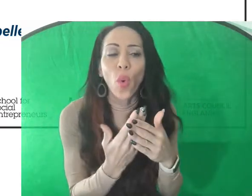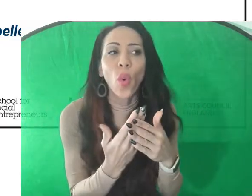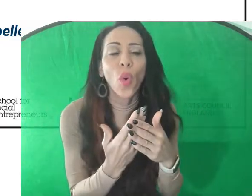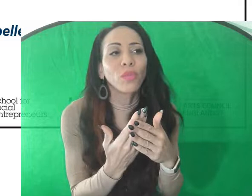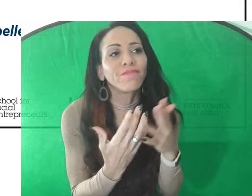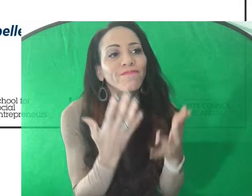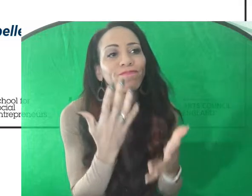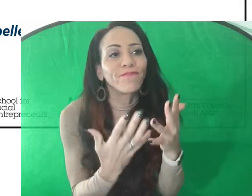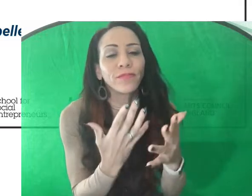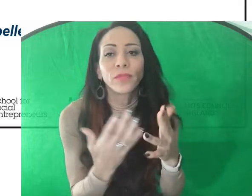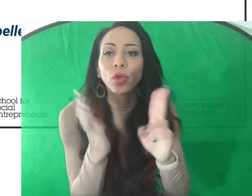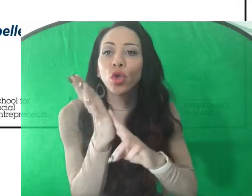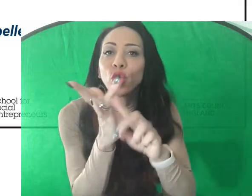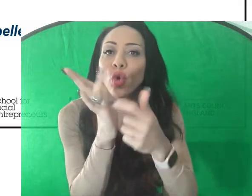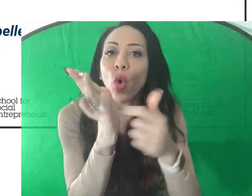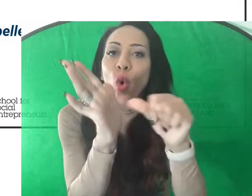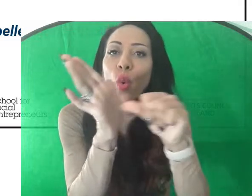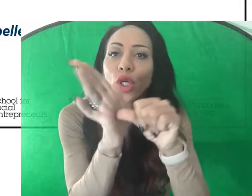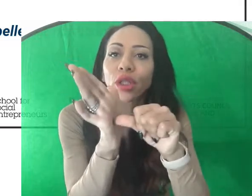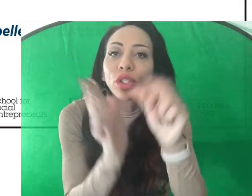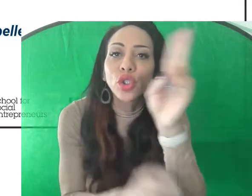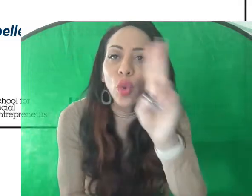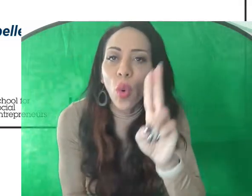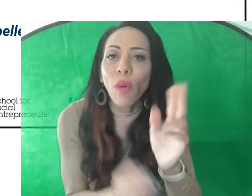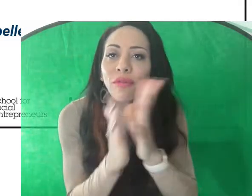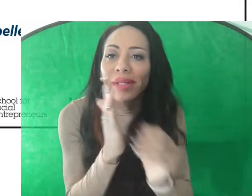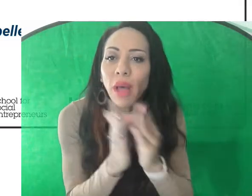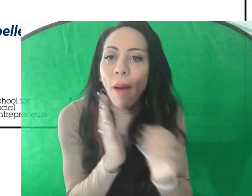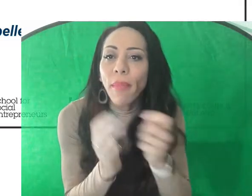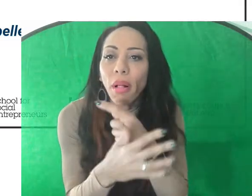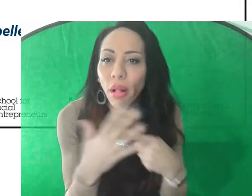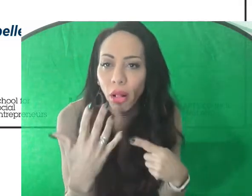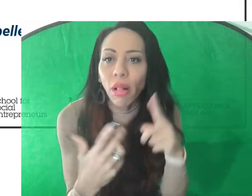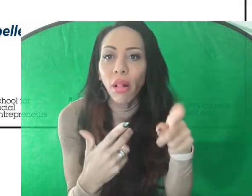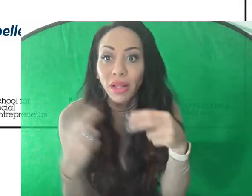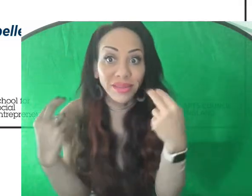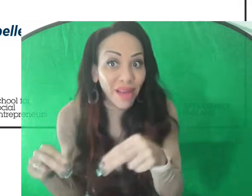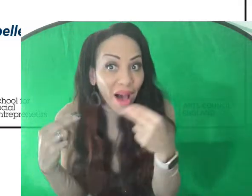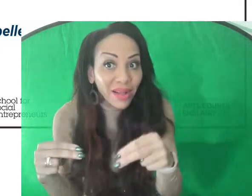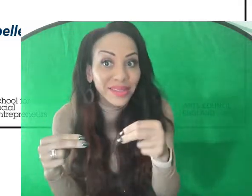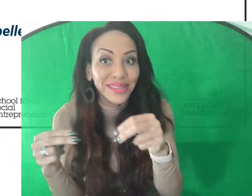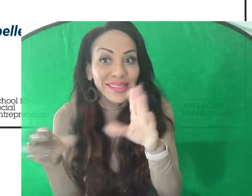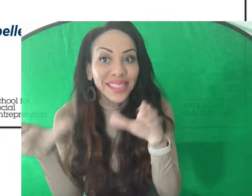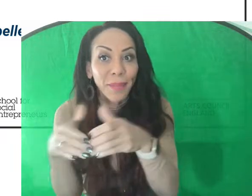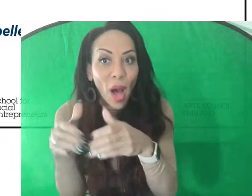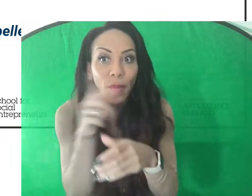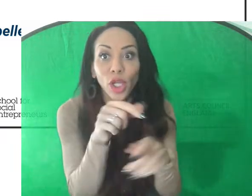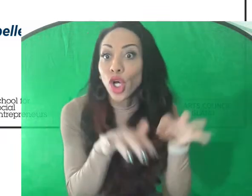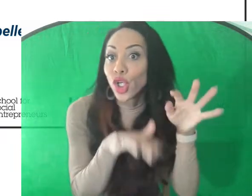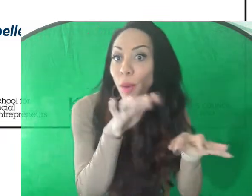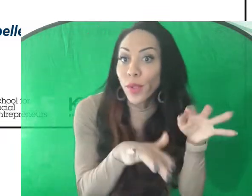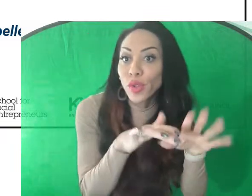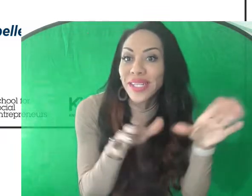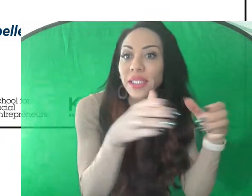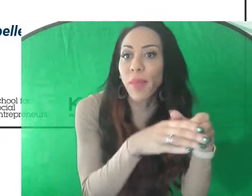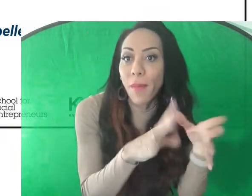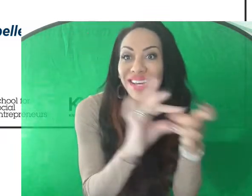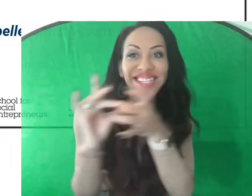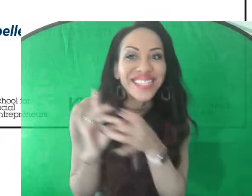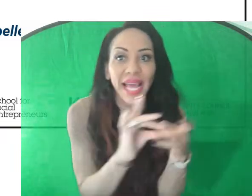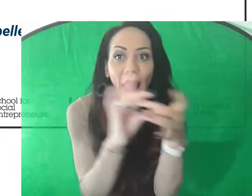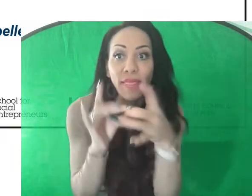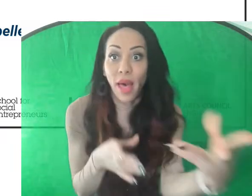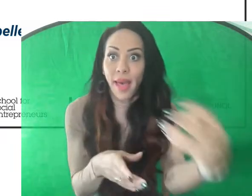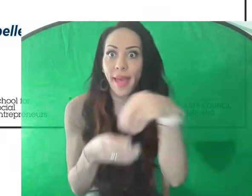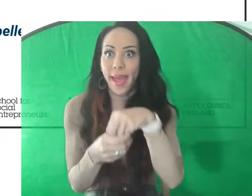like the Norwood School, for example. We had both the dance department and the computing department together in our workshops, whereas